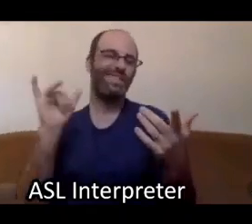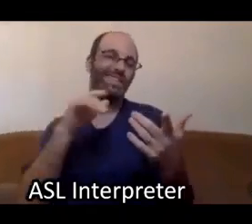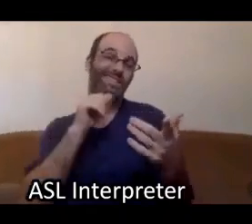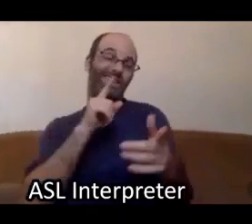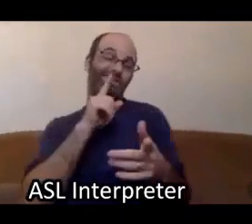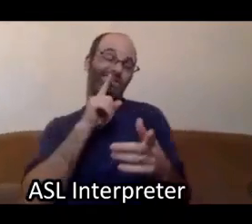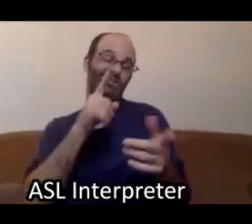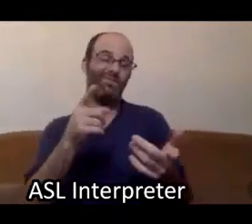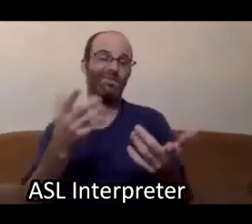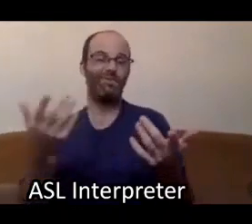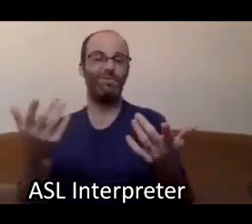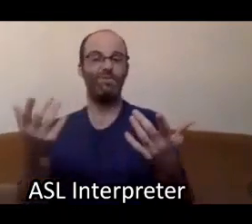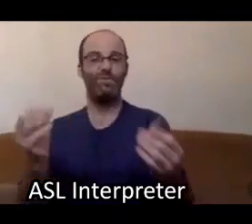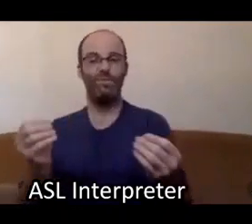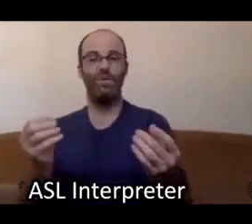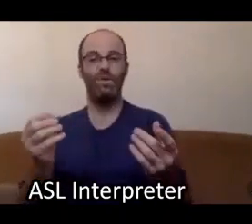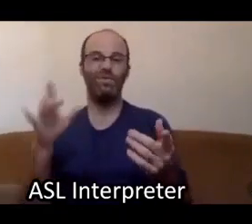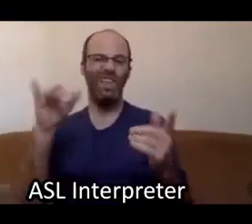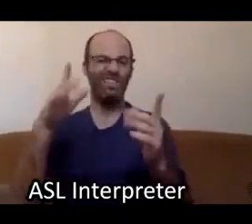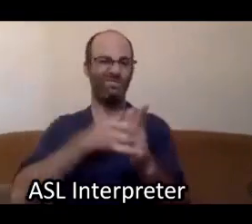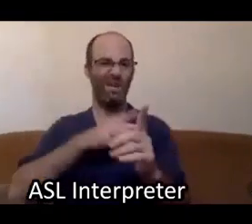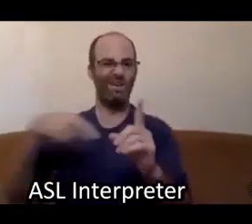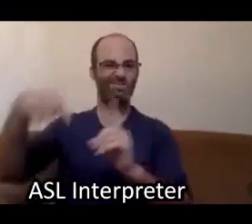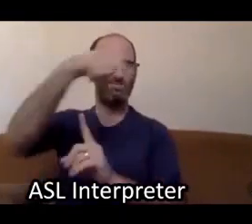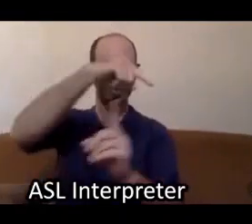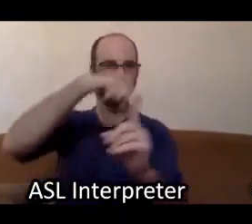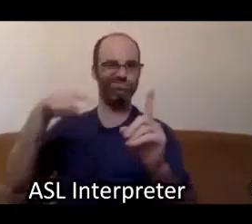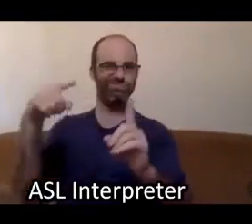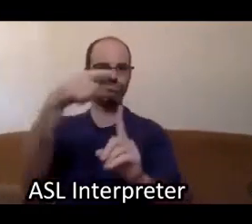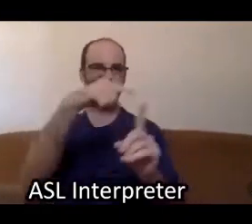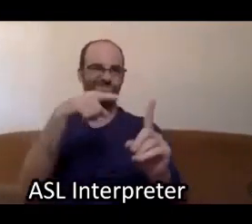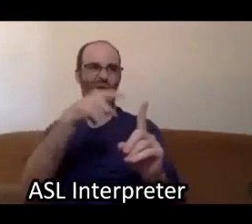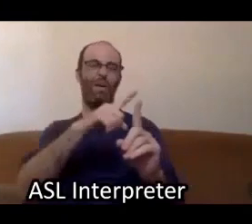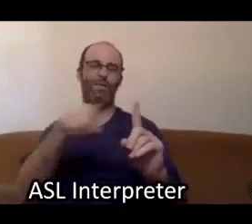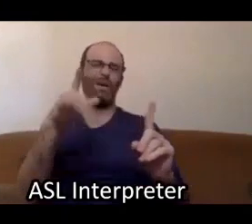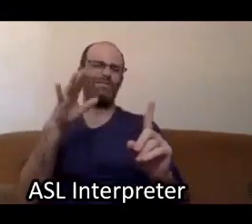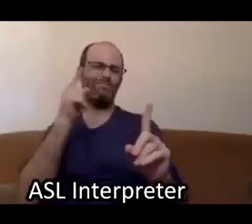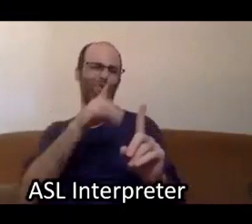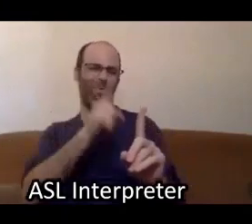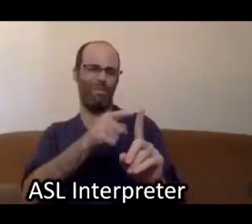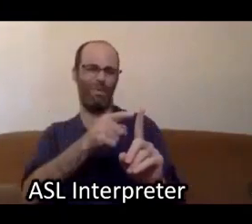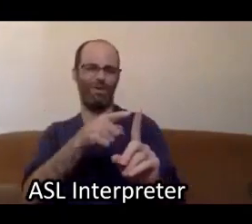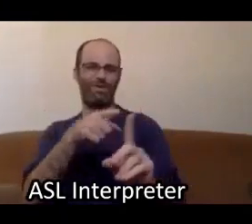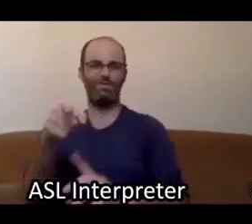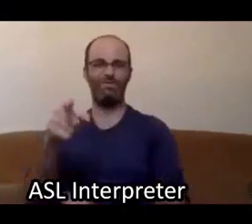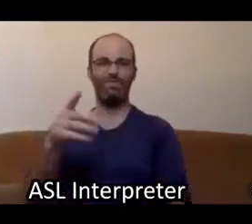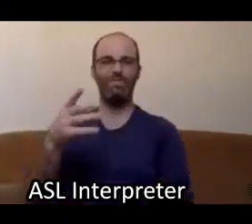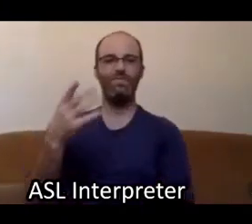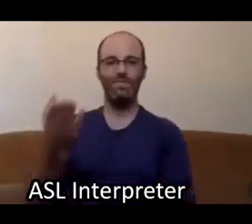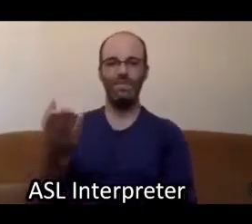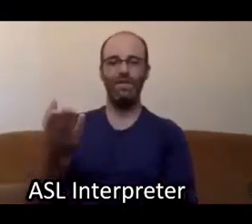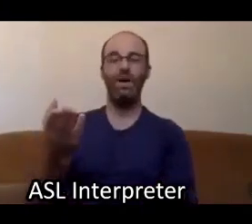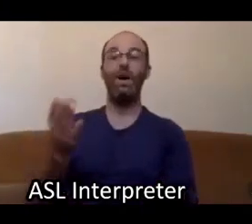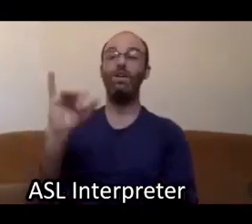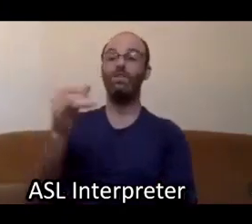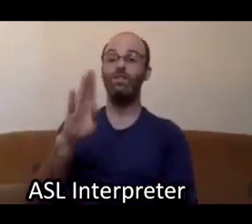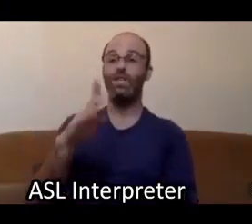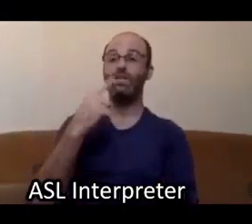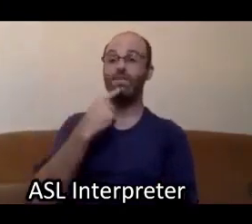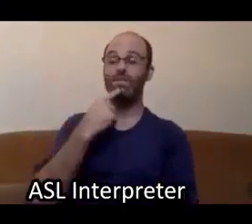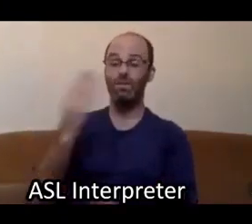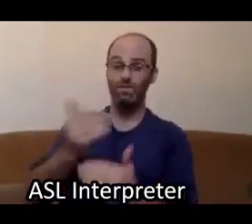What does accessibility really mean to you and what your mission is? So accessibility to me means removing